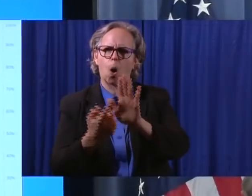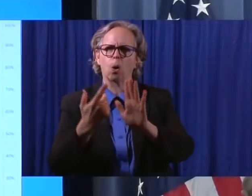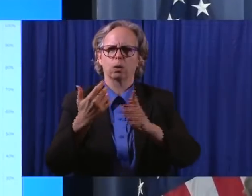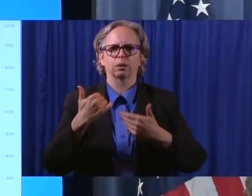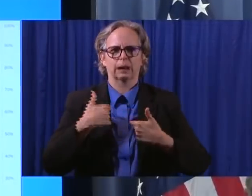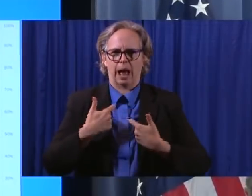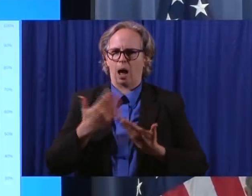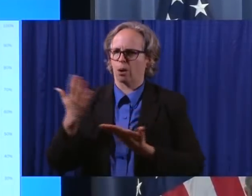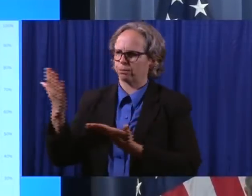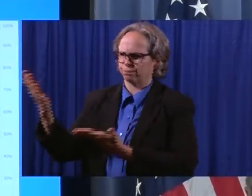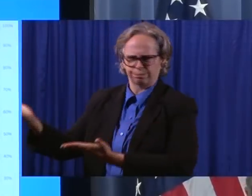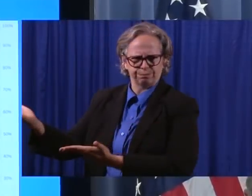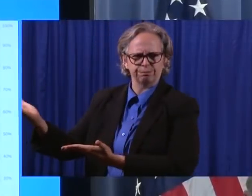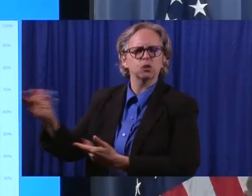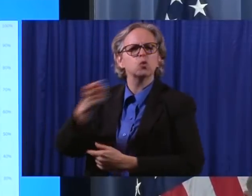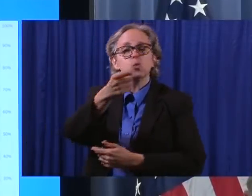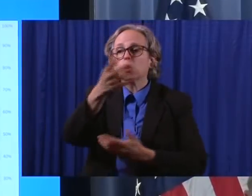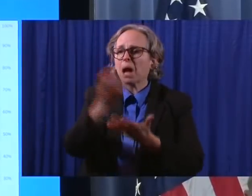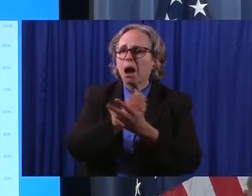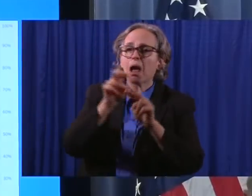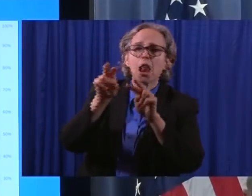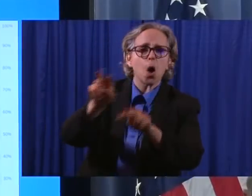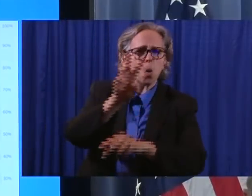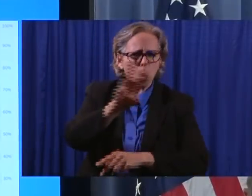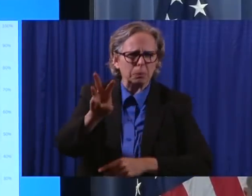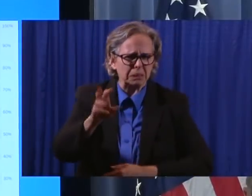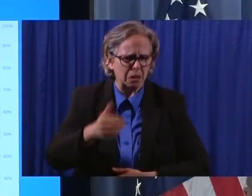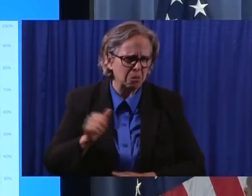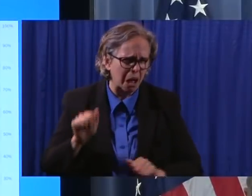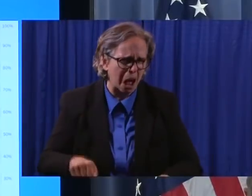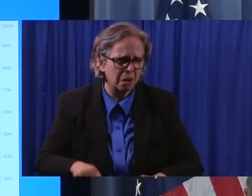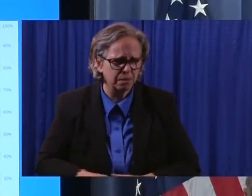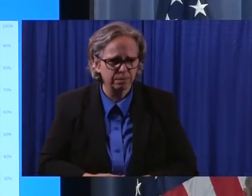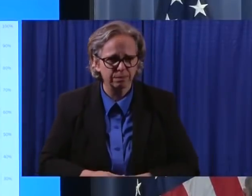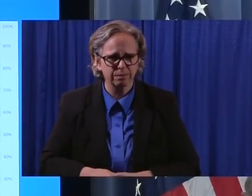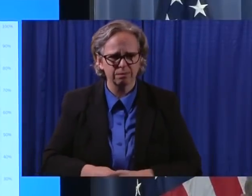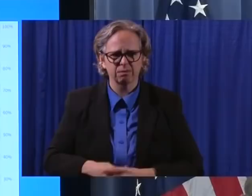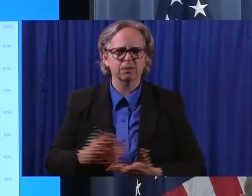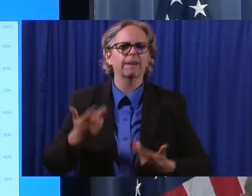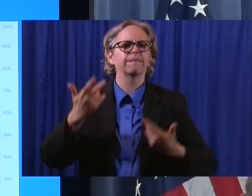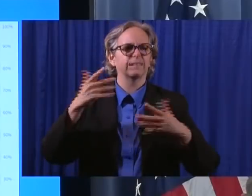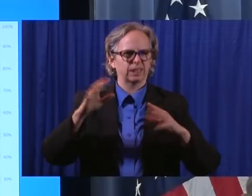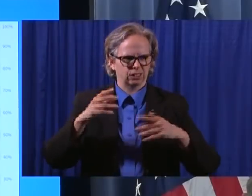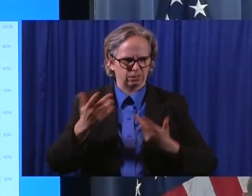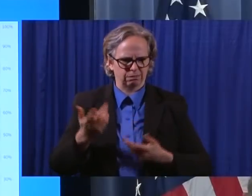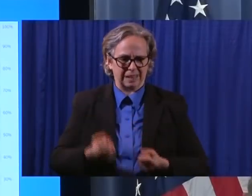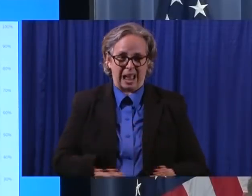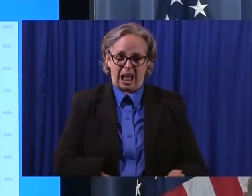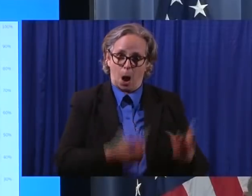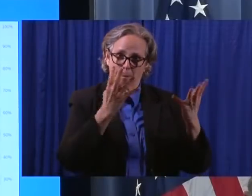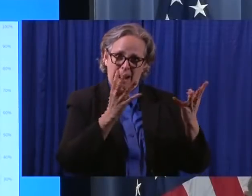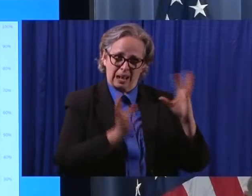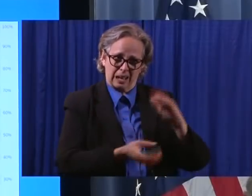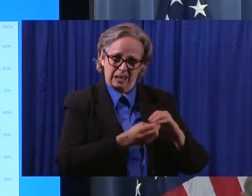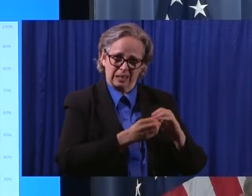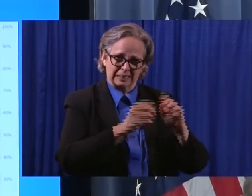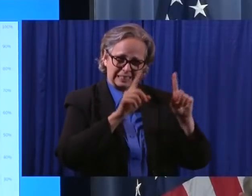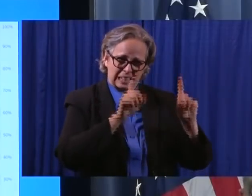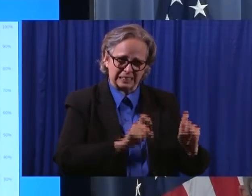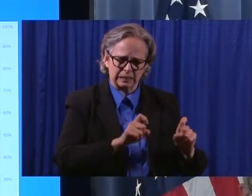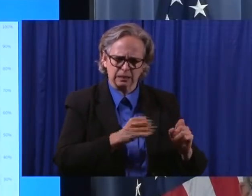information is up there. Earlier this week, we started posting the number of tests performed and the percent positivity